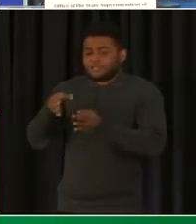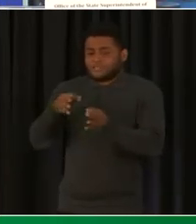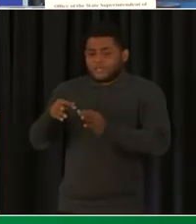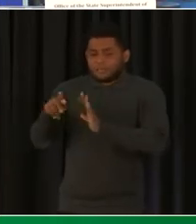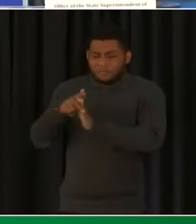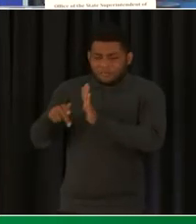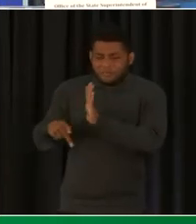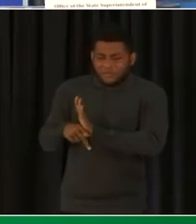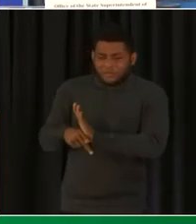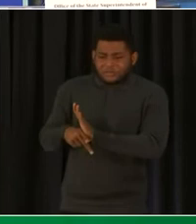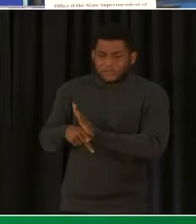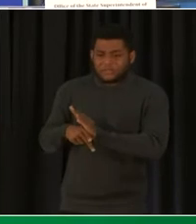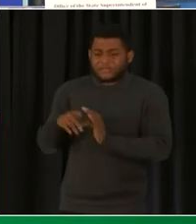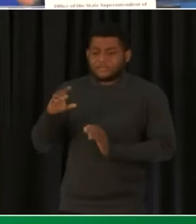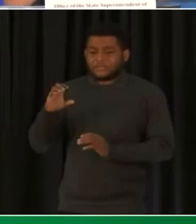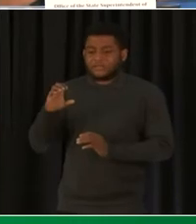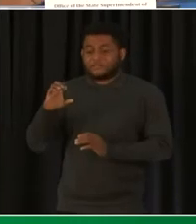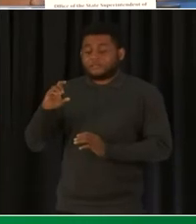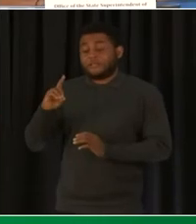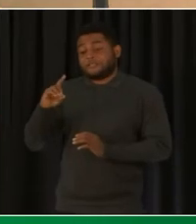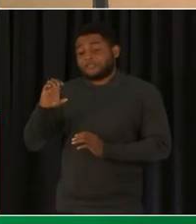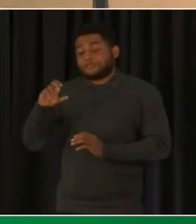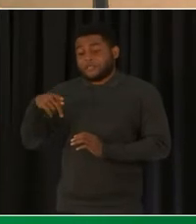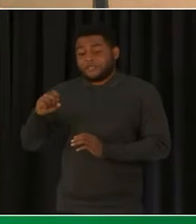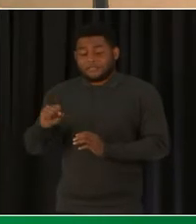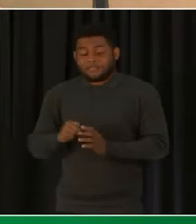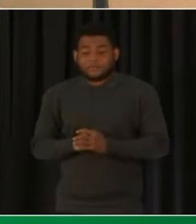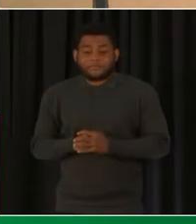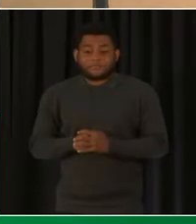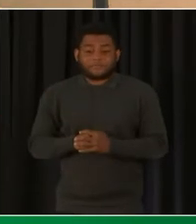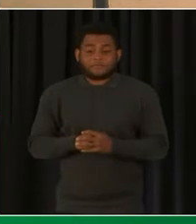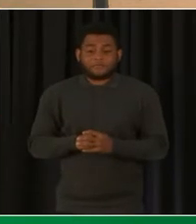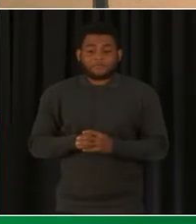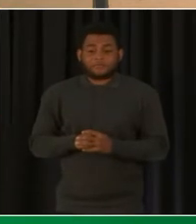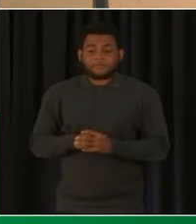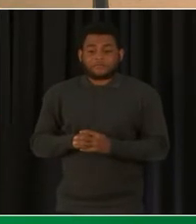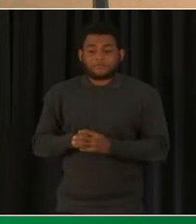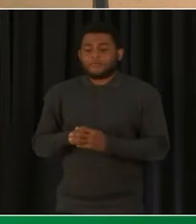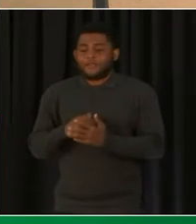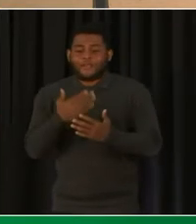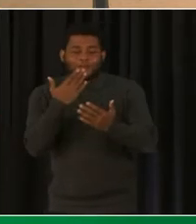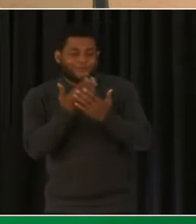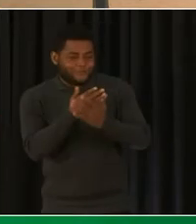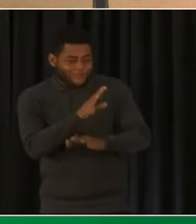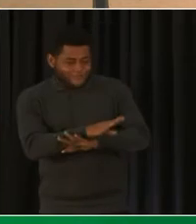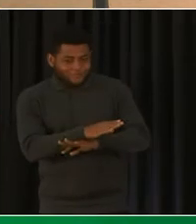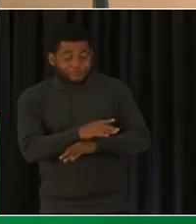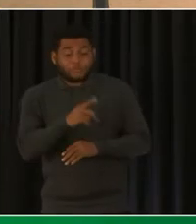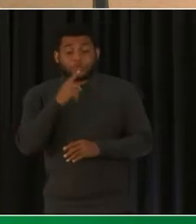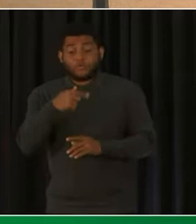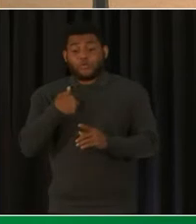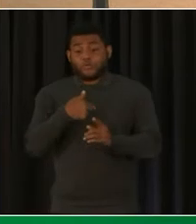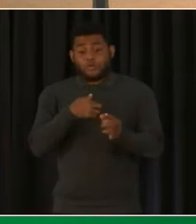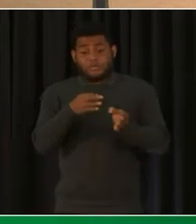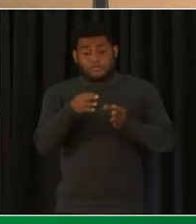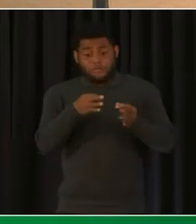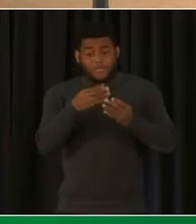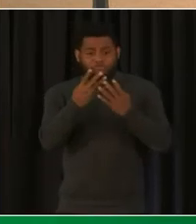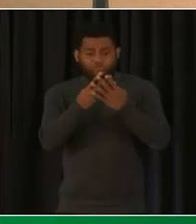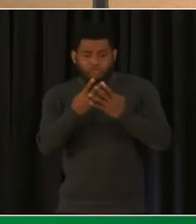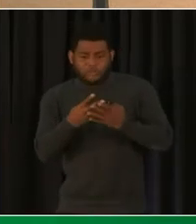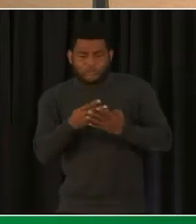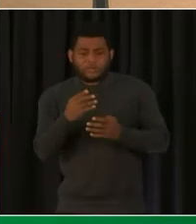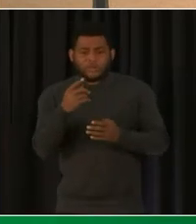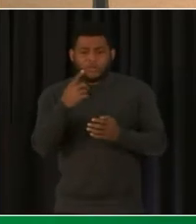Good evening. So I'm going to speak to you a little bit about what this screening actually looks like at our school. So once